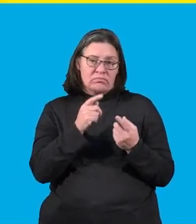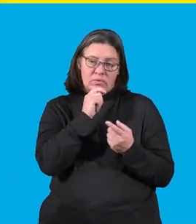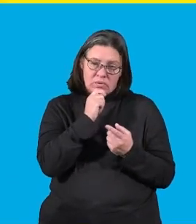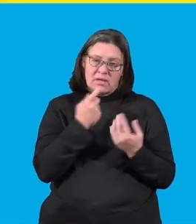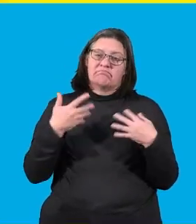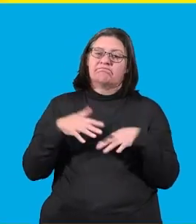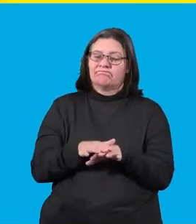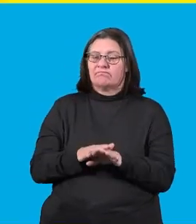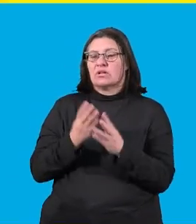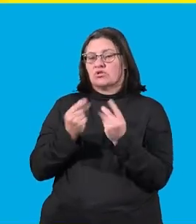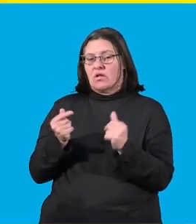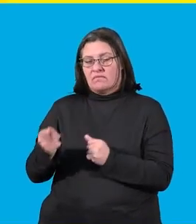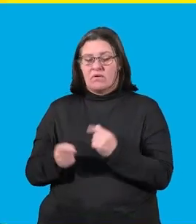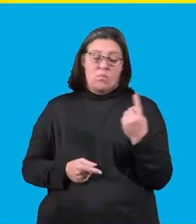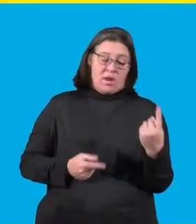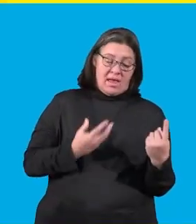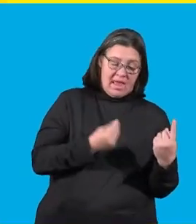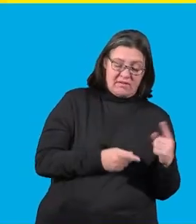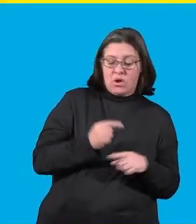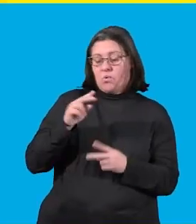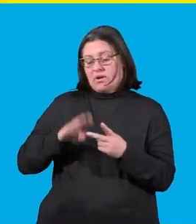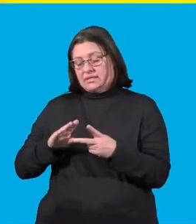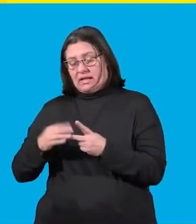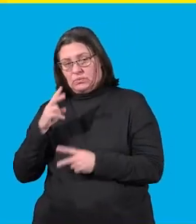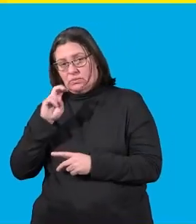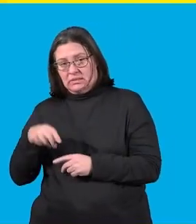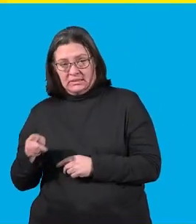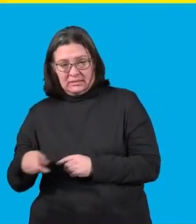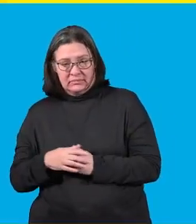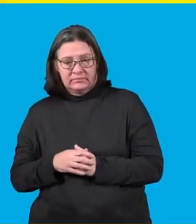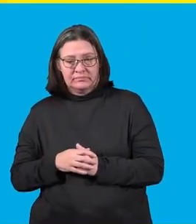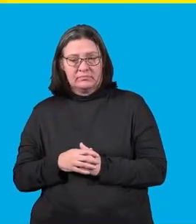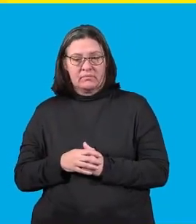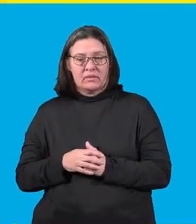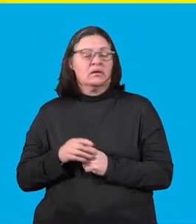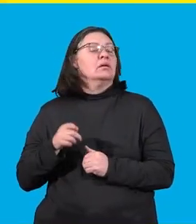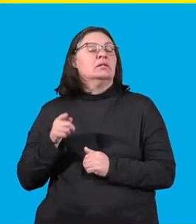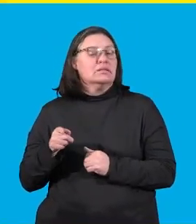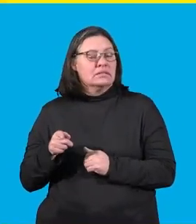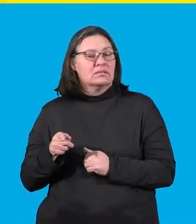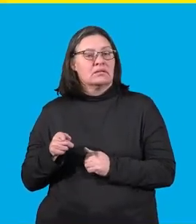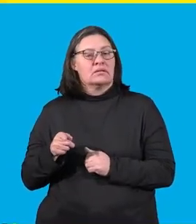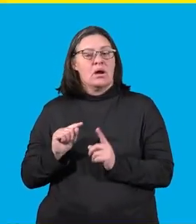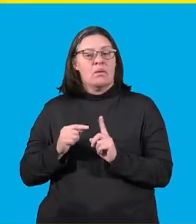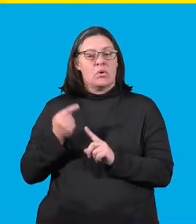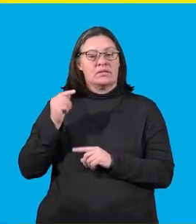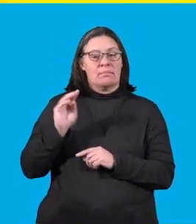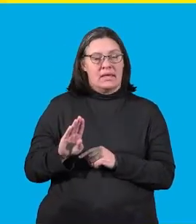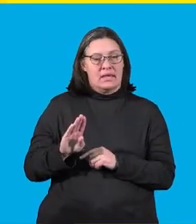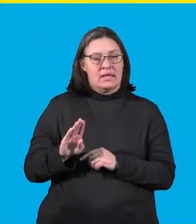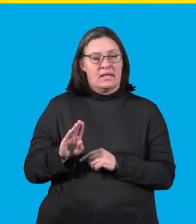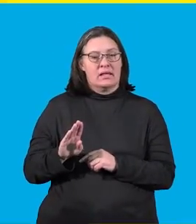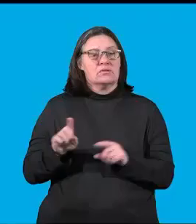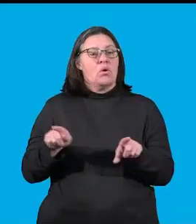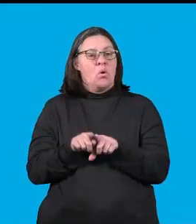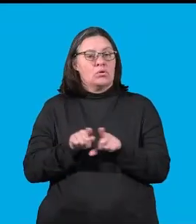solve simultaneously with this equation. So we've got our equation 1, we need our equation 2. So that comes from the fact that this point